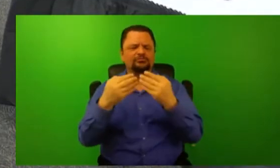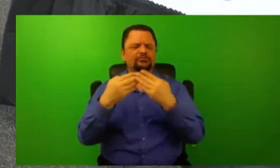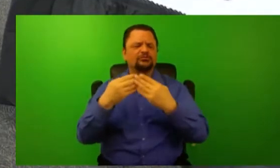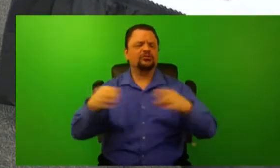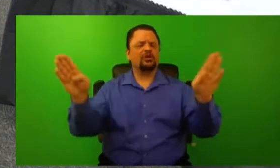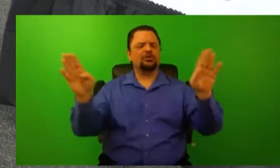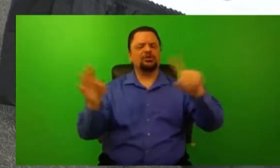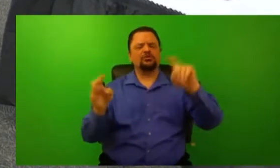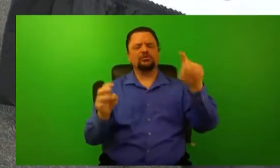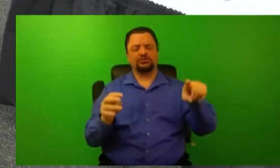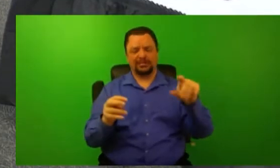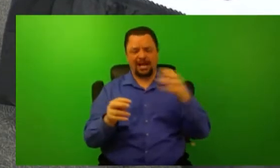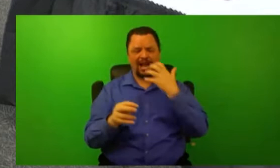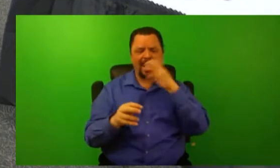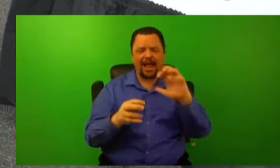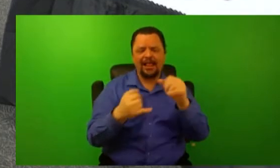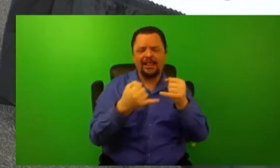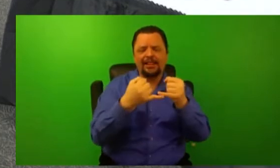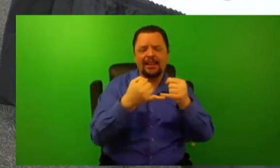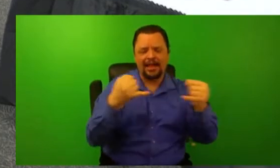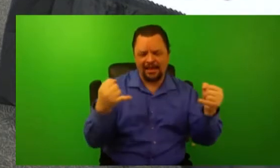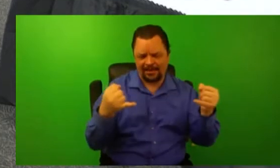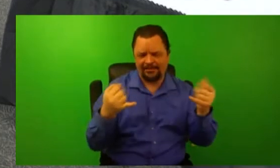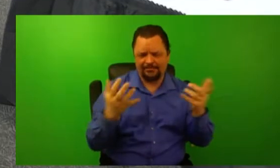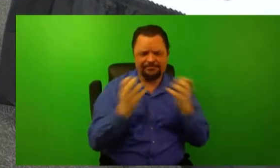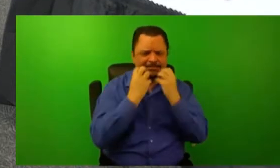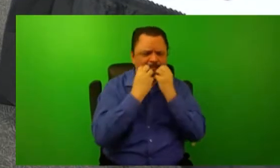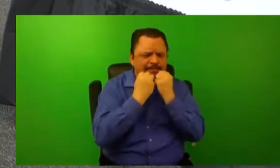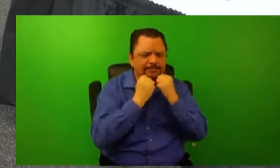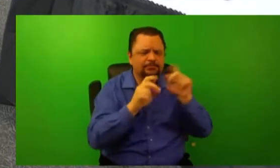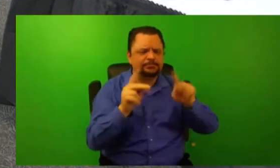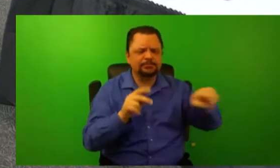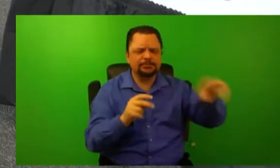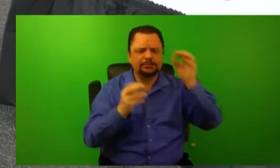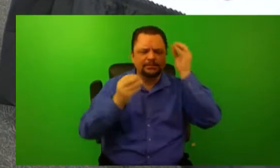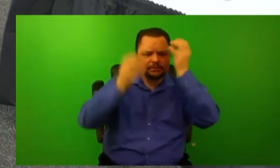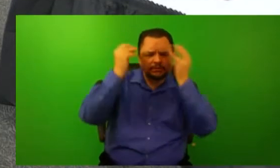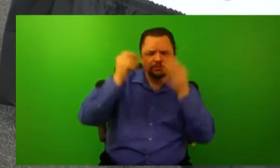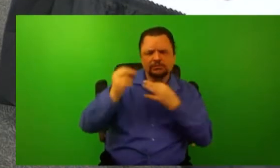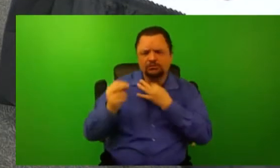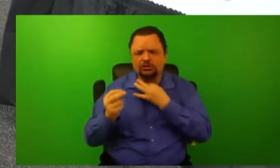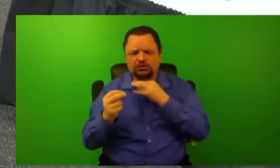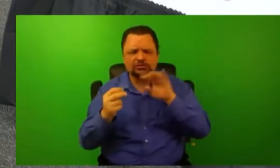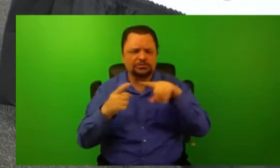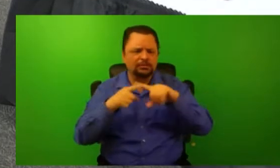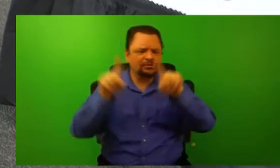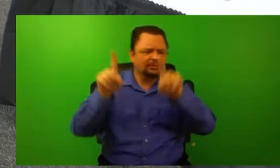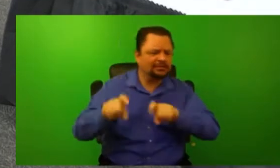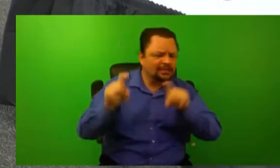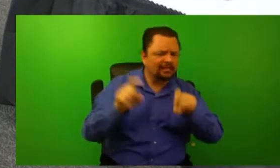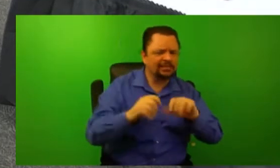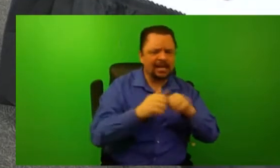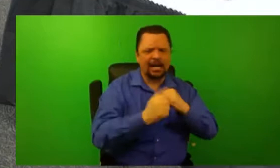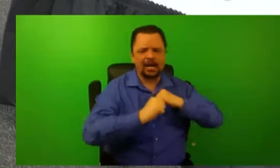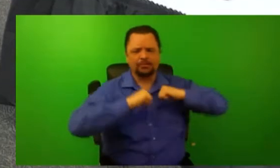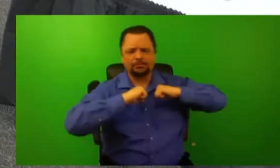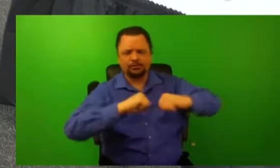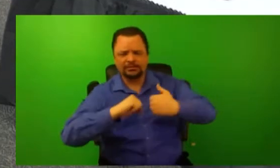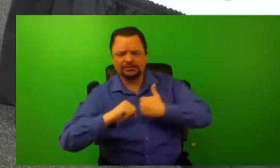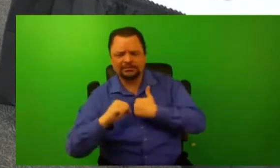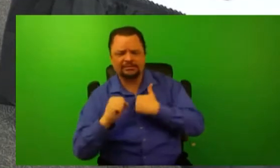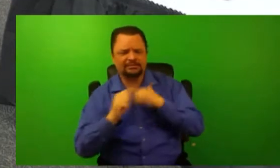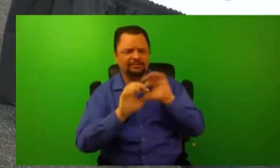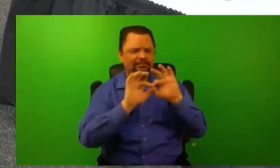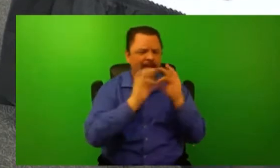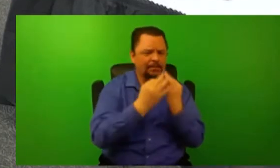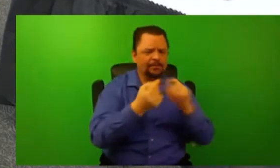community members who had questions regarding testing, guidance on how to protect themselves and their families from COVID, and also